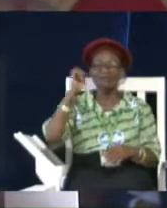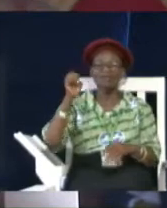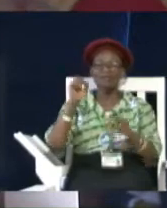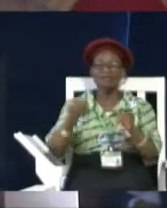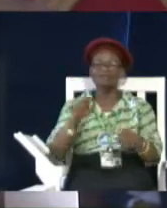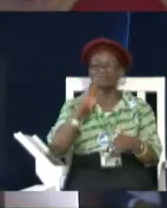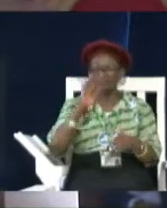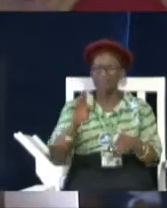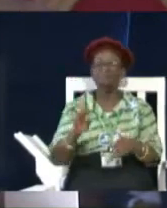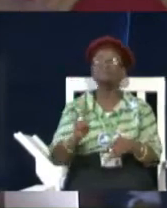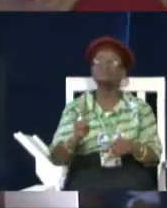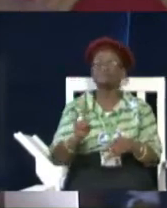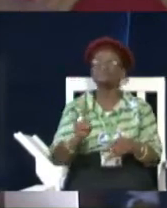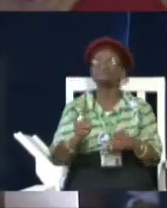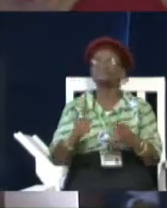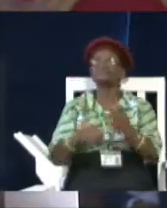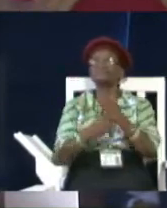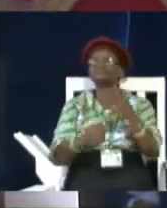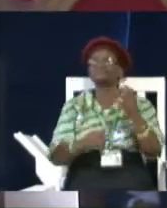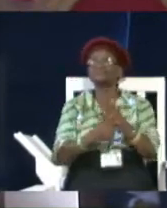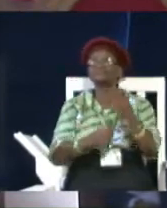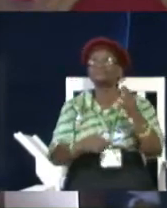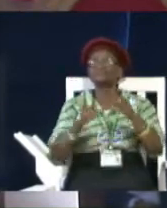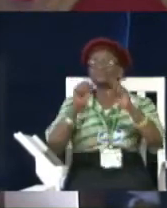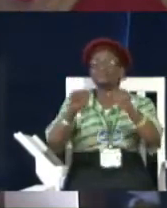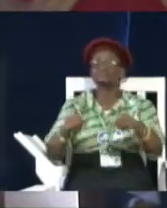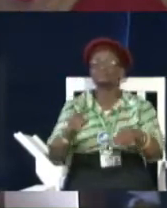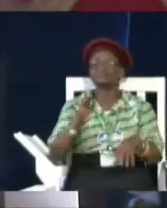used for protection.